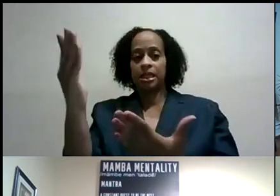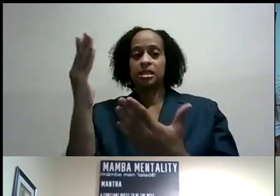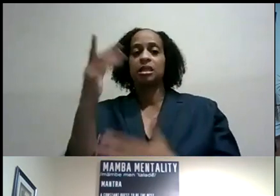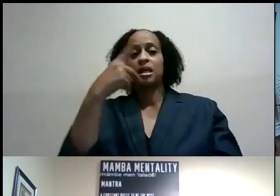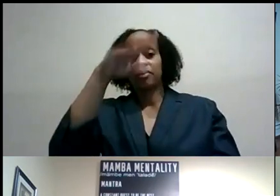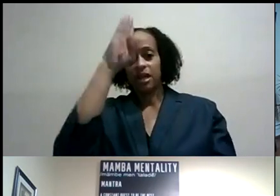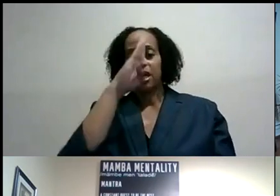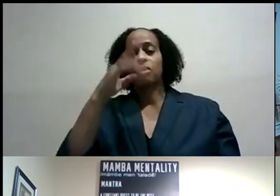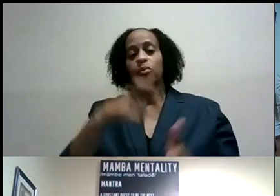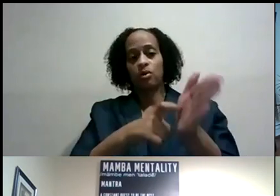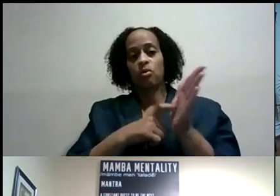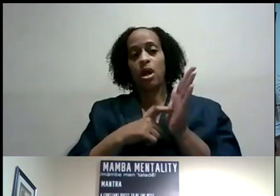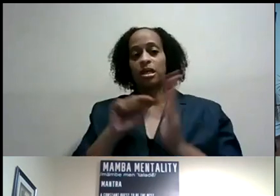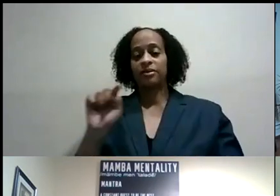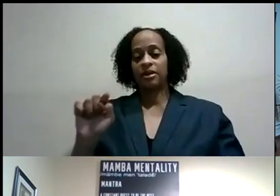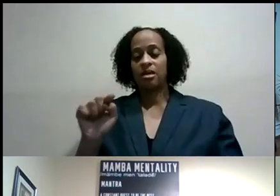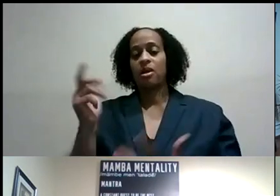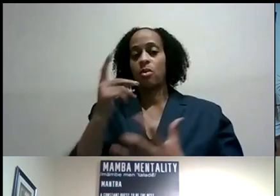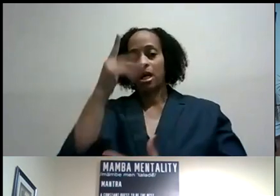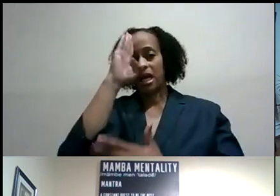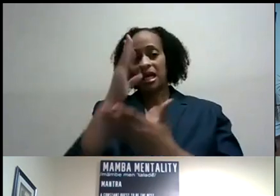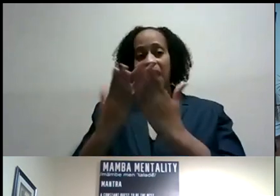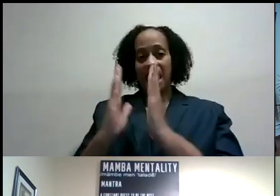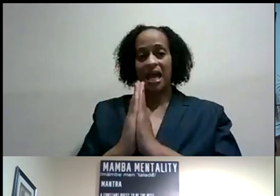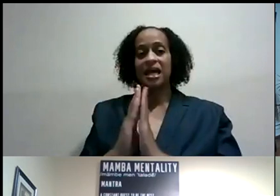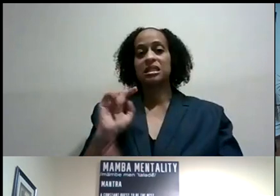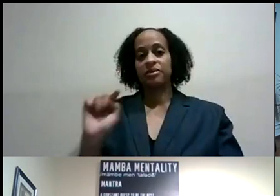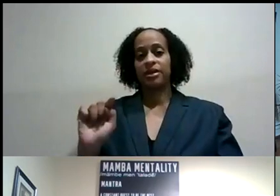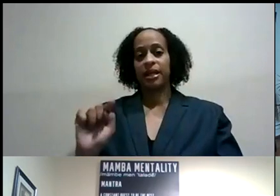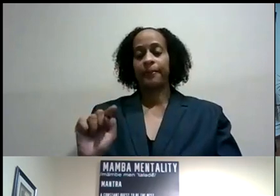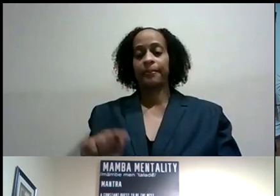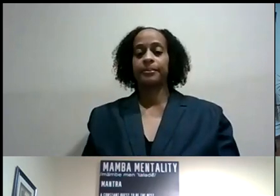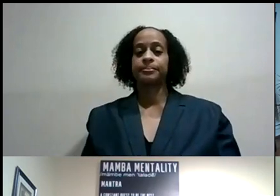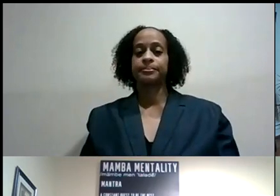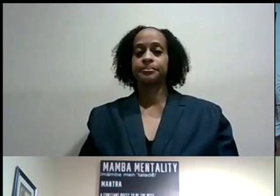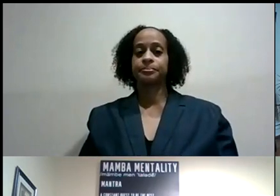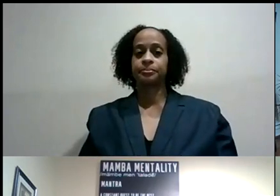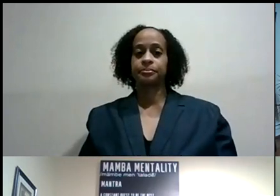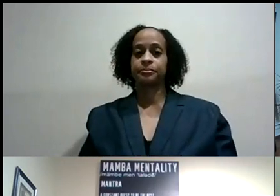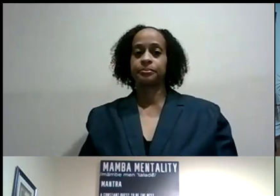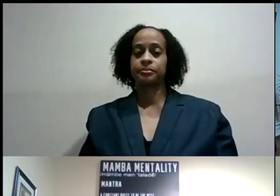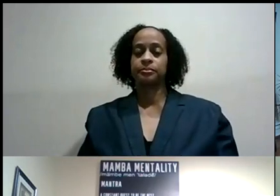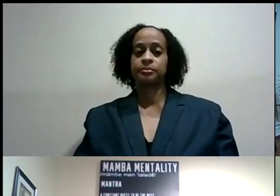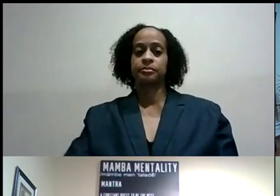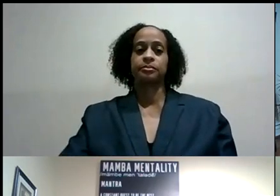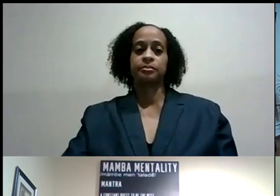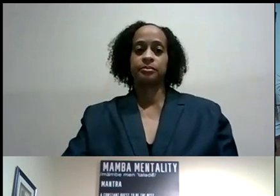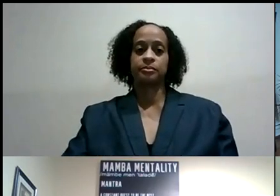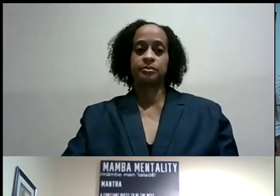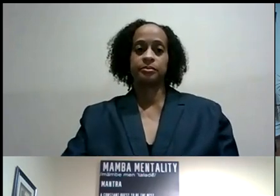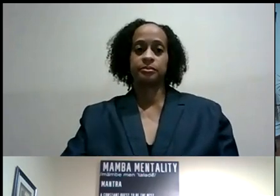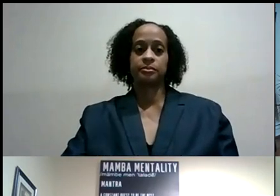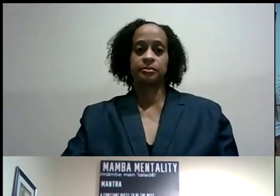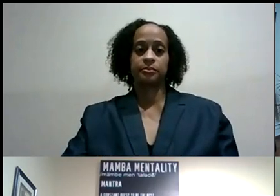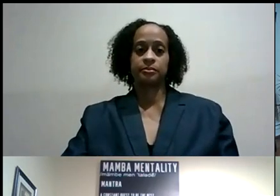God required of him and what God asked of him. Abel, on the other